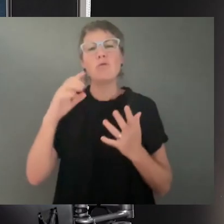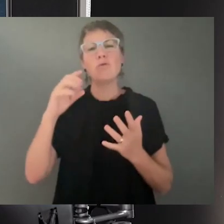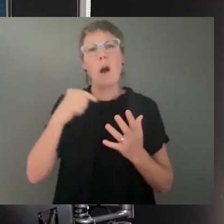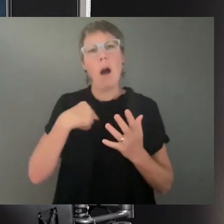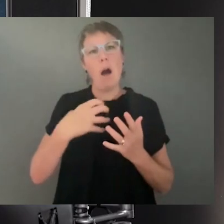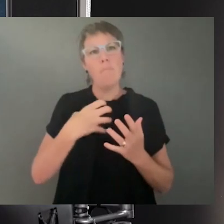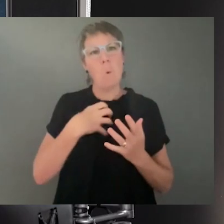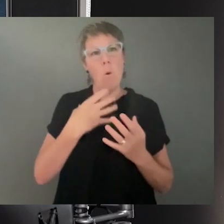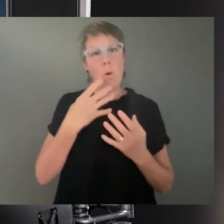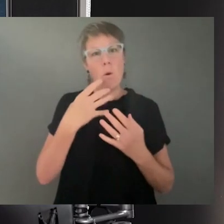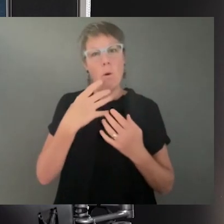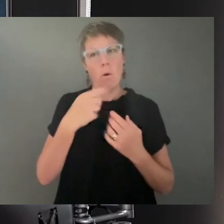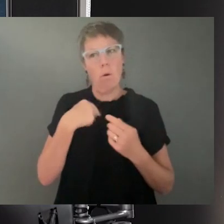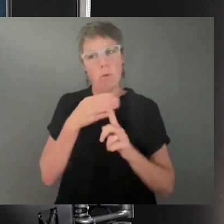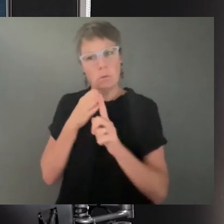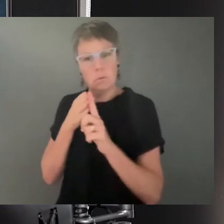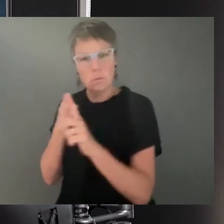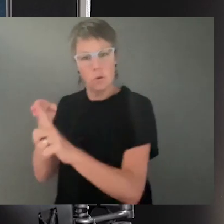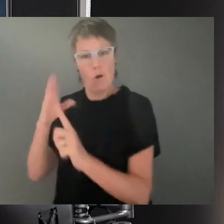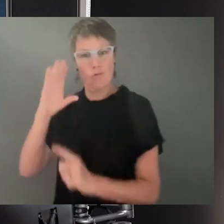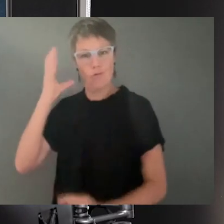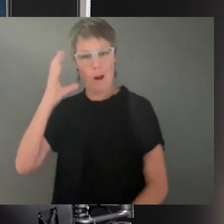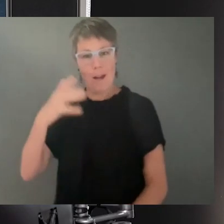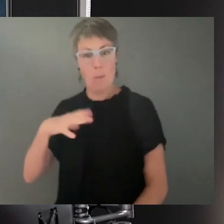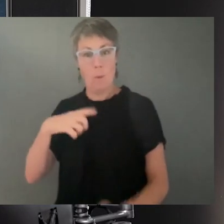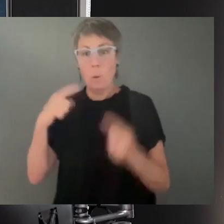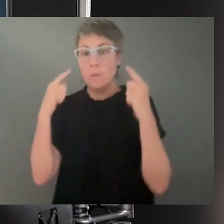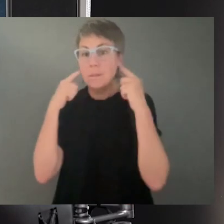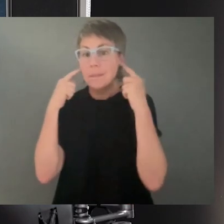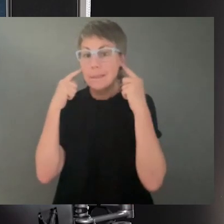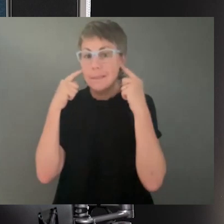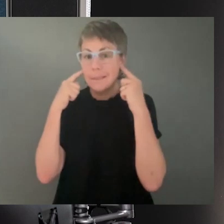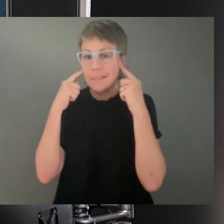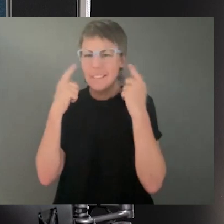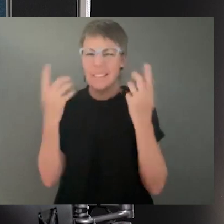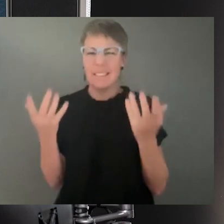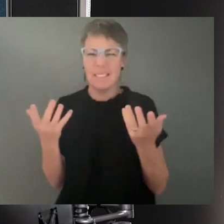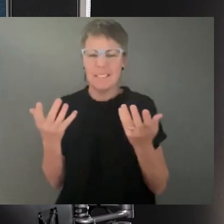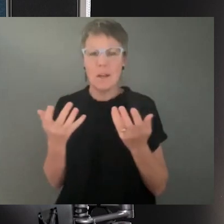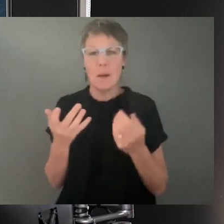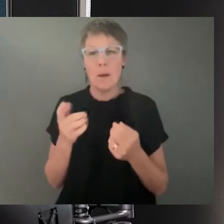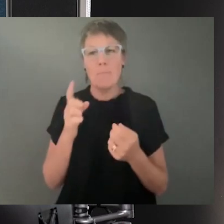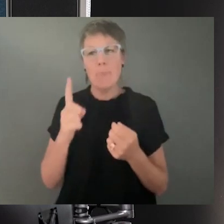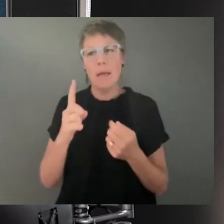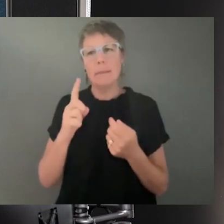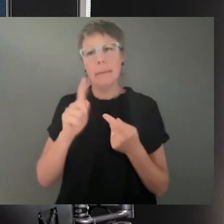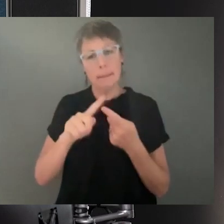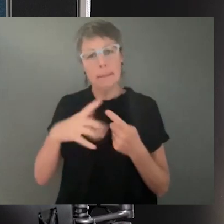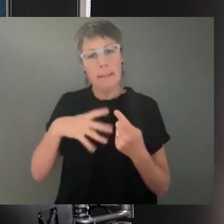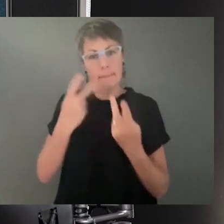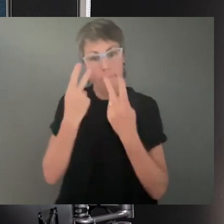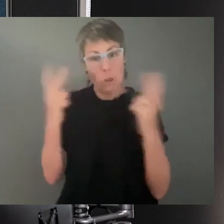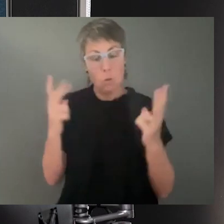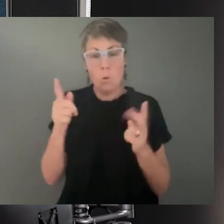been something that I've gravitated towards because it's obviously audio driven, but it can still be